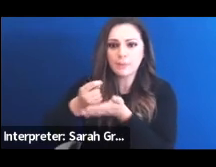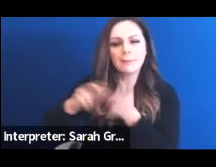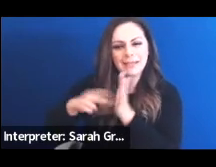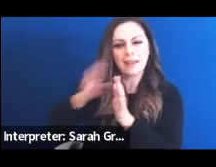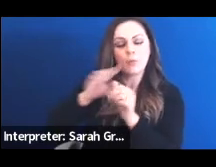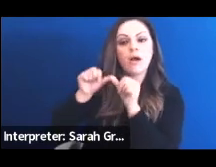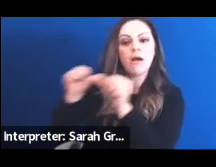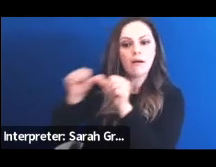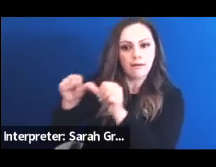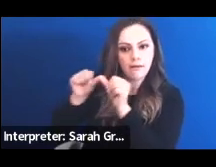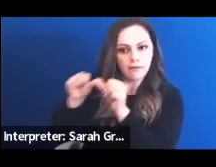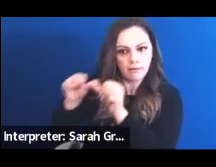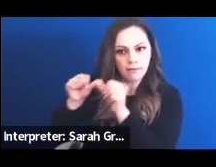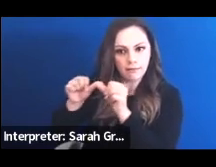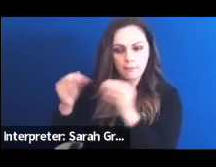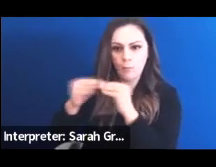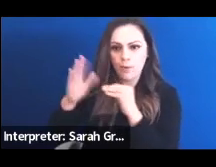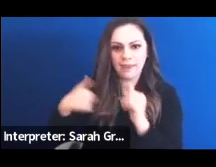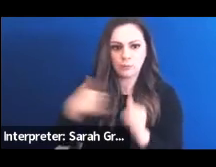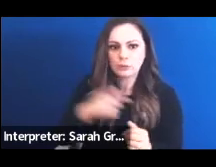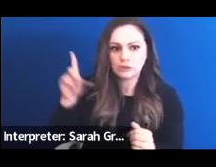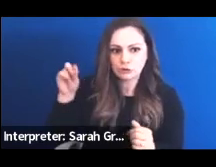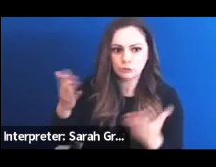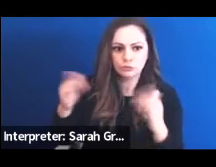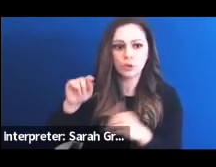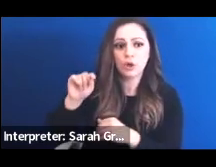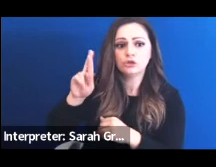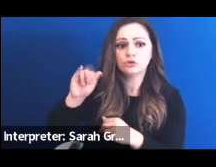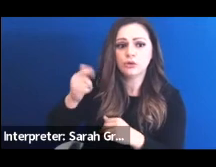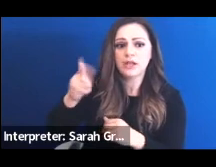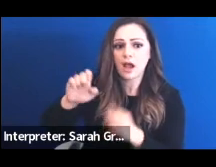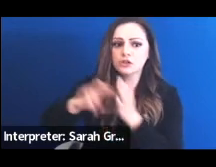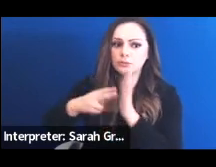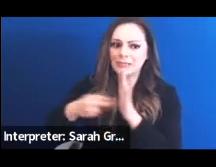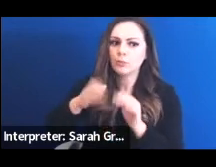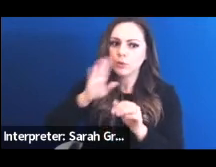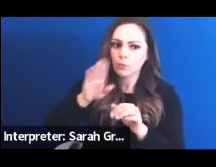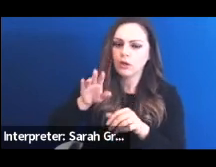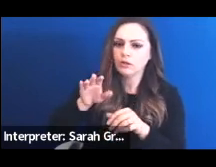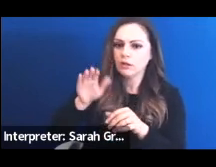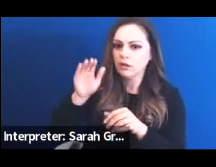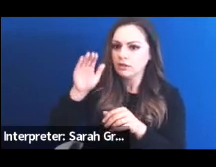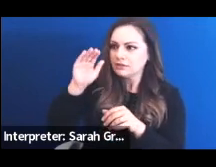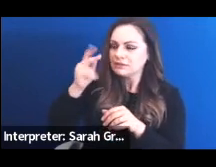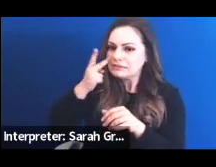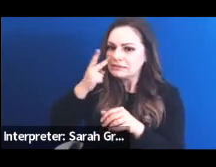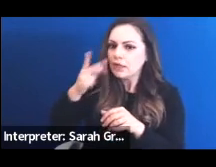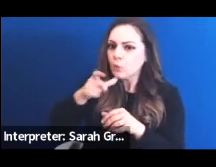Triage would be based on the people who are most at need, not the people who don't have a negative wallet biopsy.